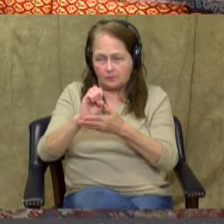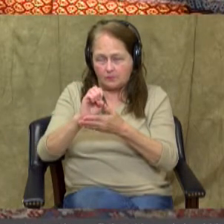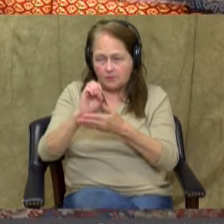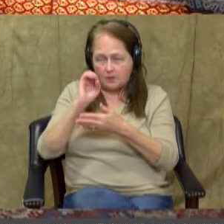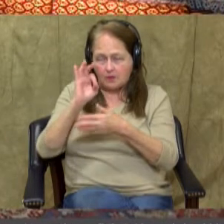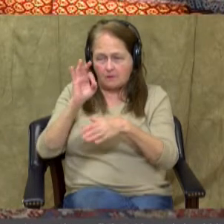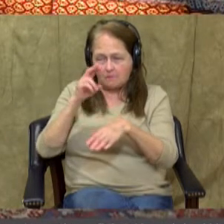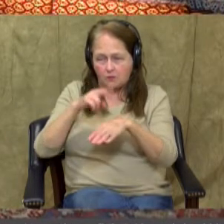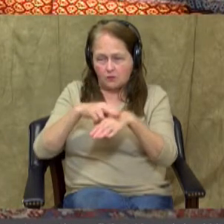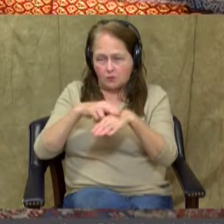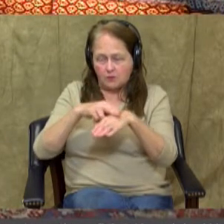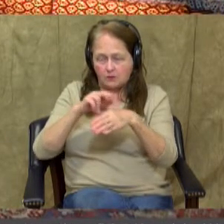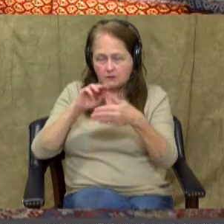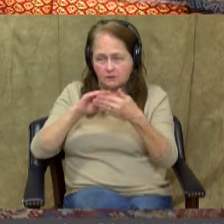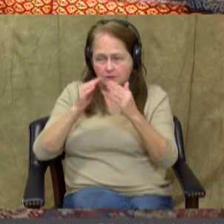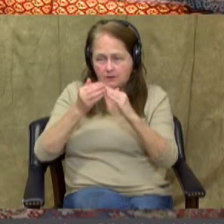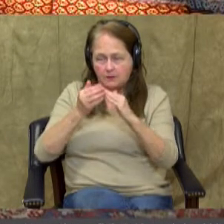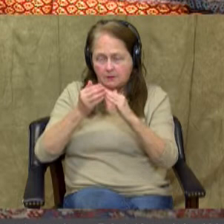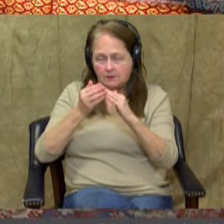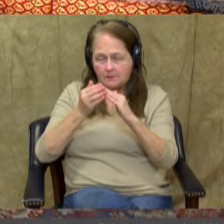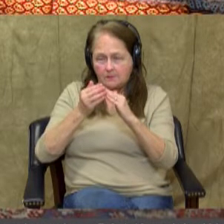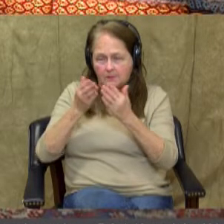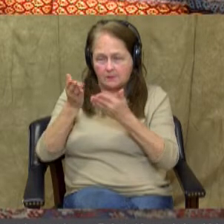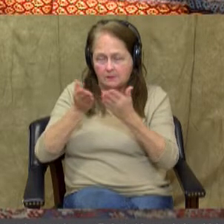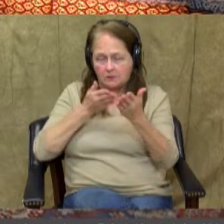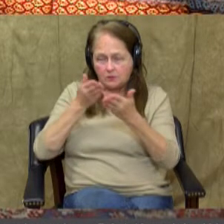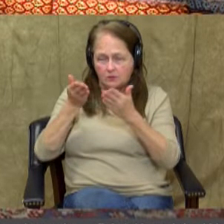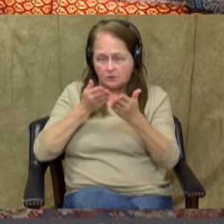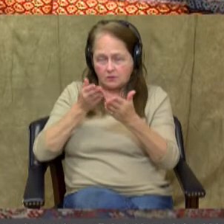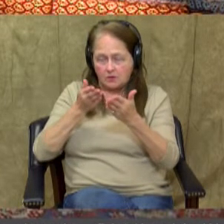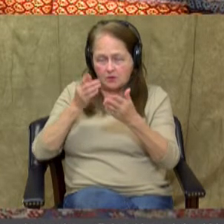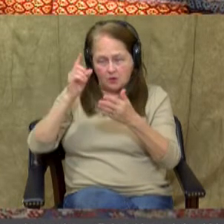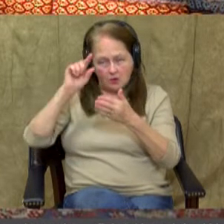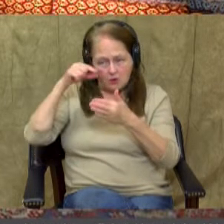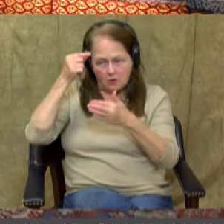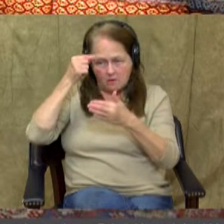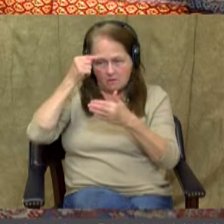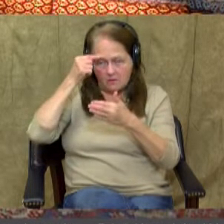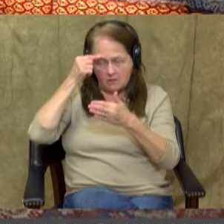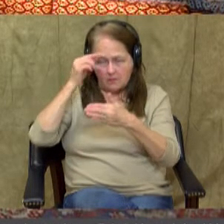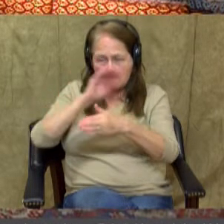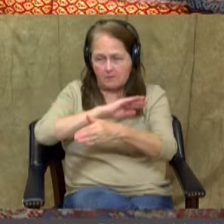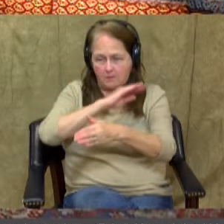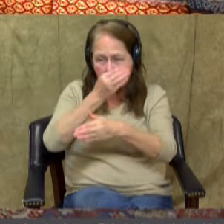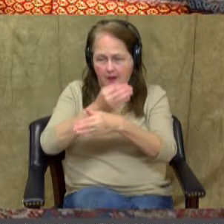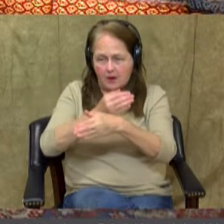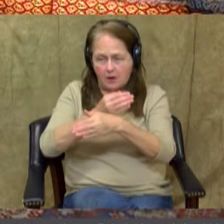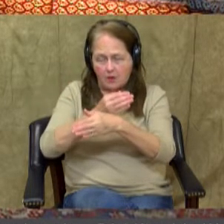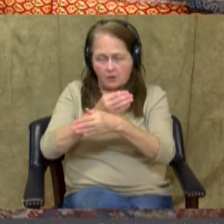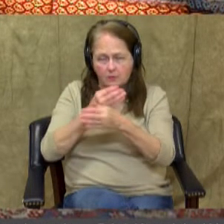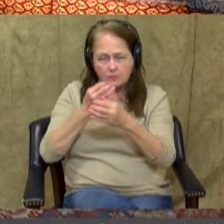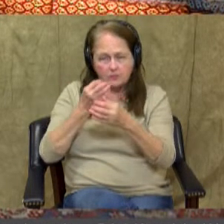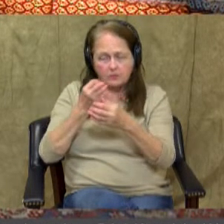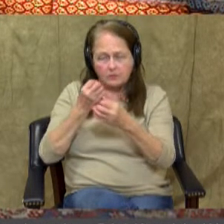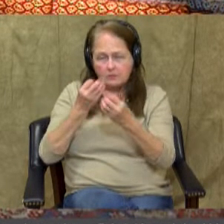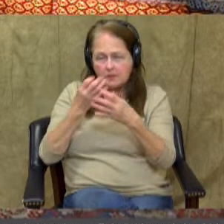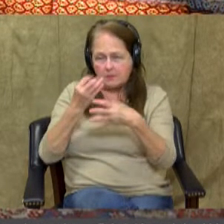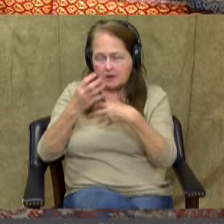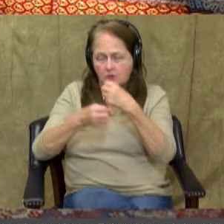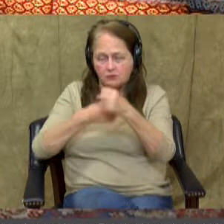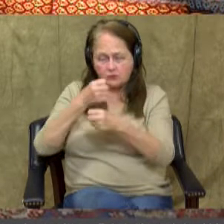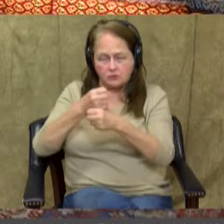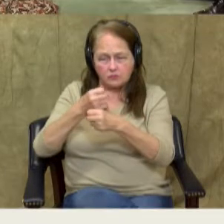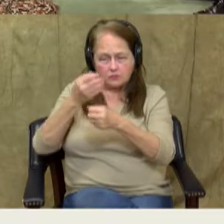Of course, the cities in the Middle East have also served as seats of government and political power for centuries. Here's a palace